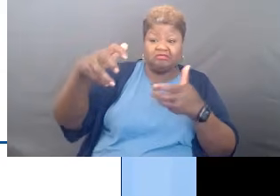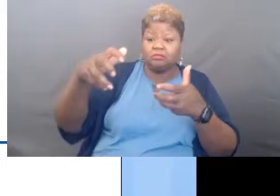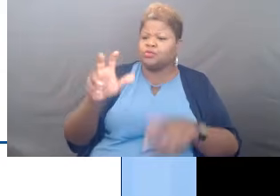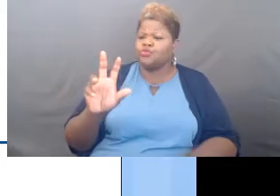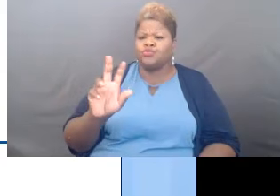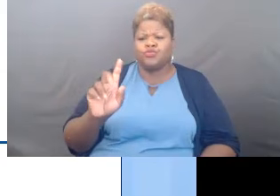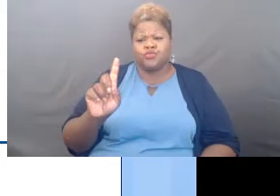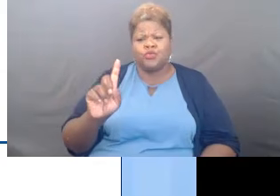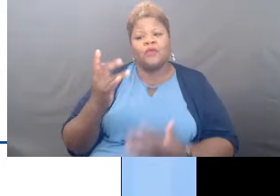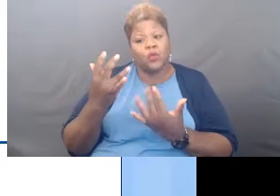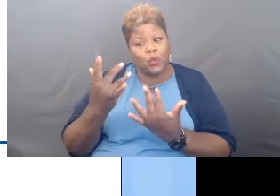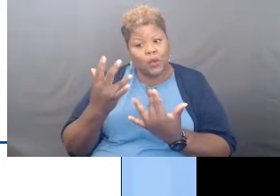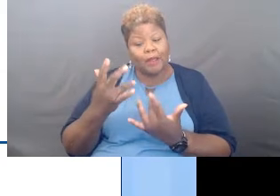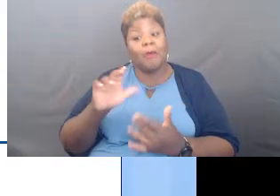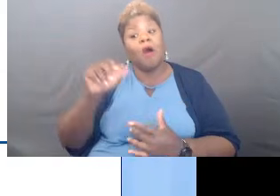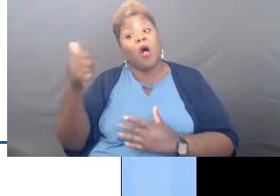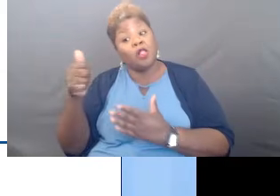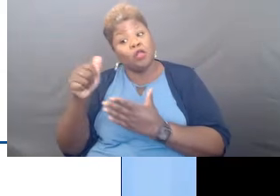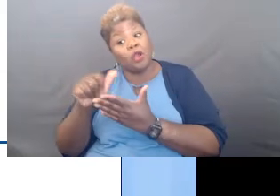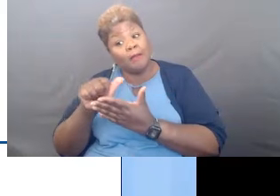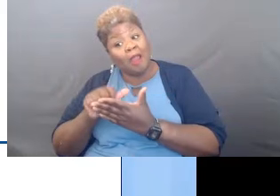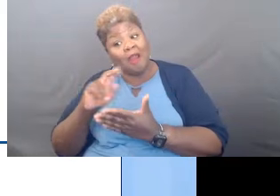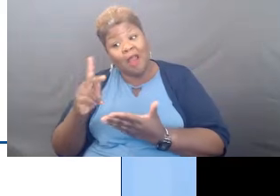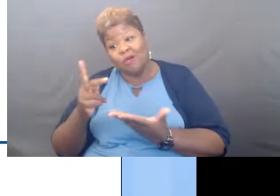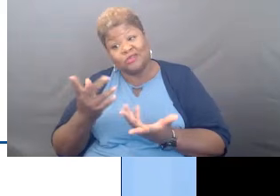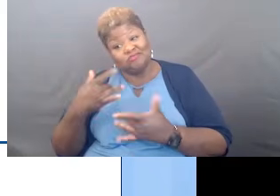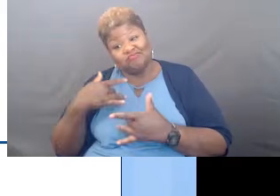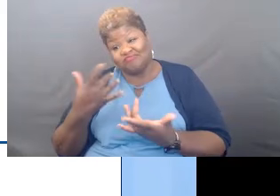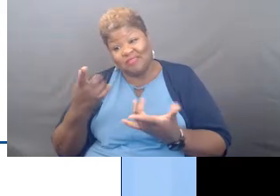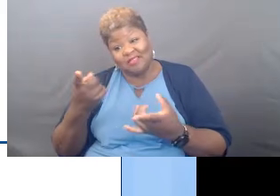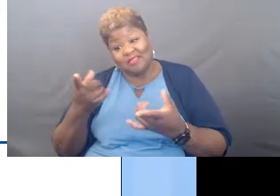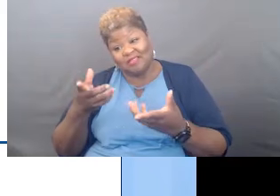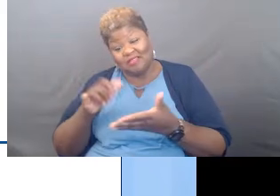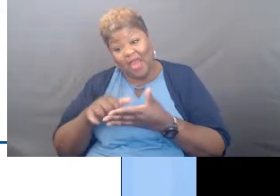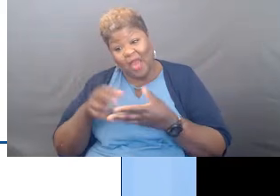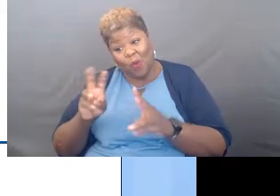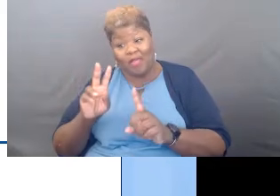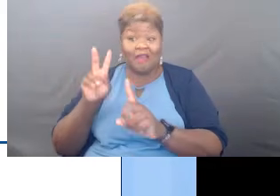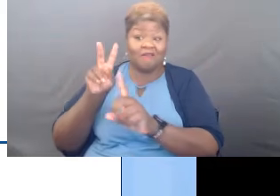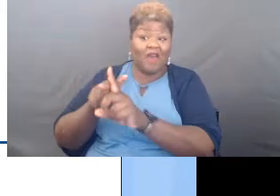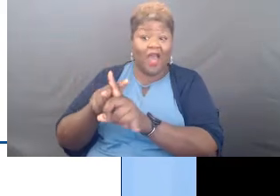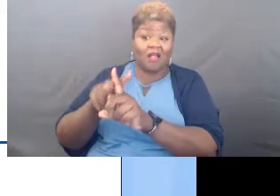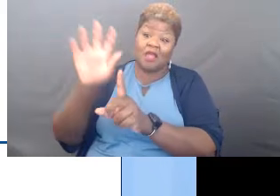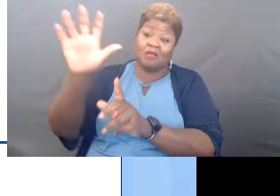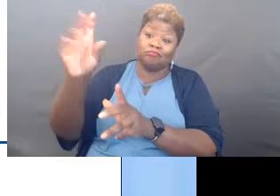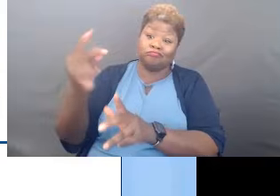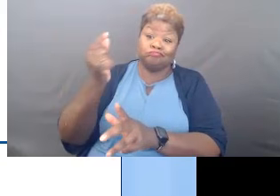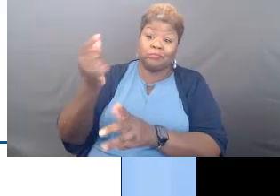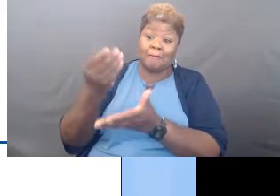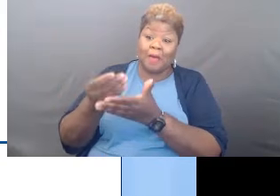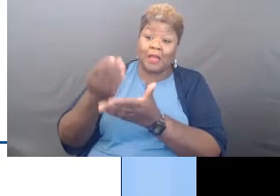basically. But with other bank accounts, it doesn't usually work that way. They file a claim and they get their money back as soon as